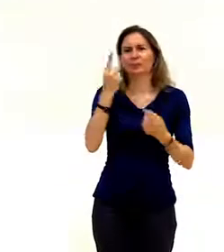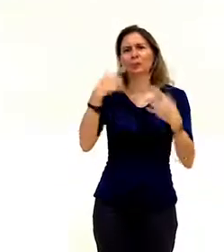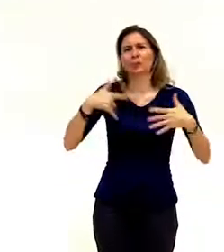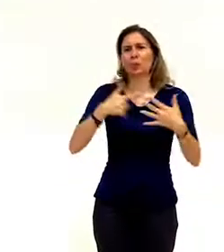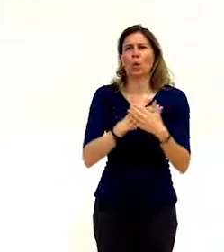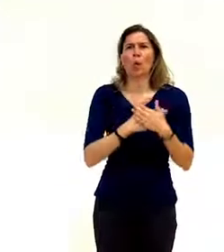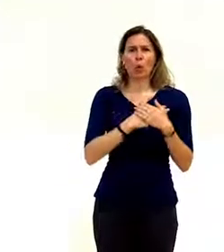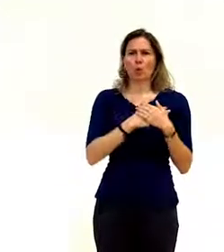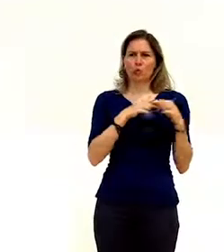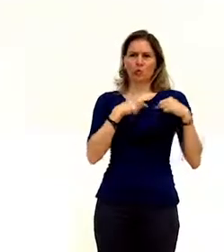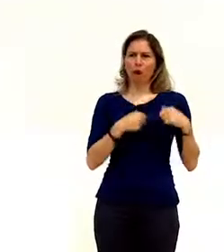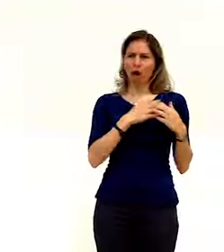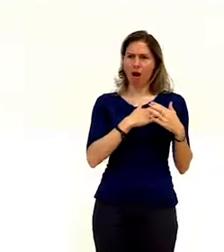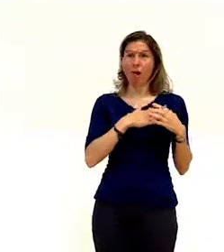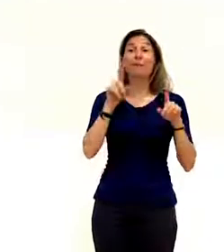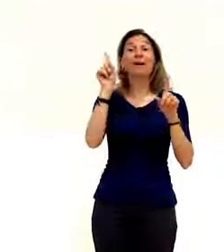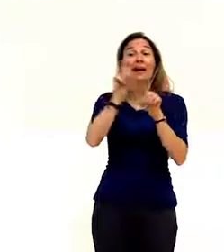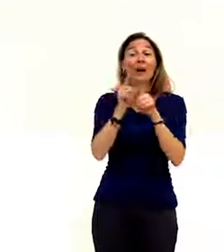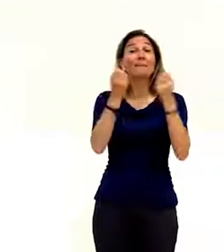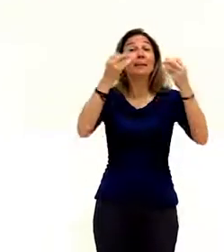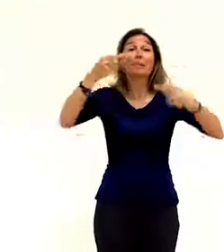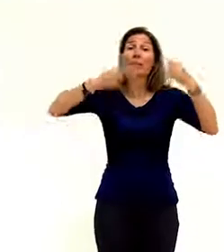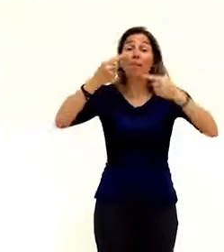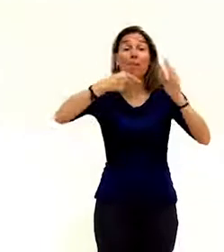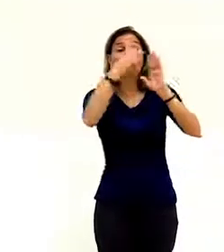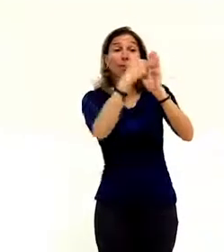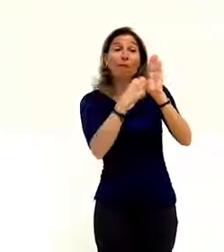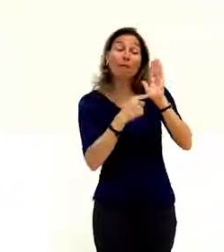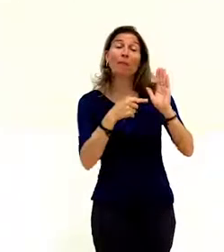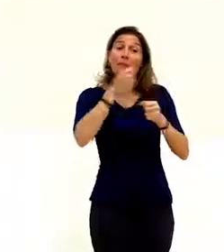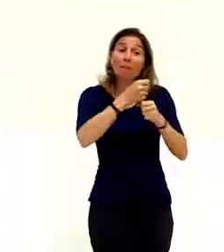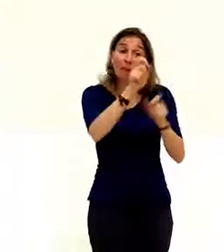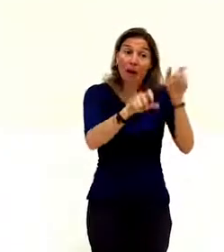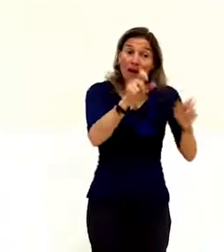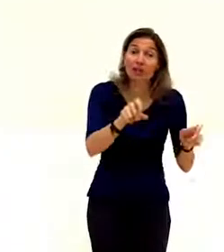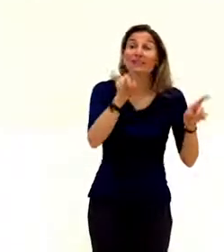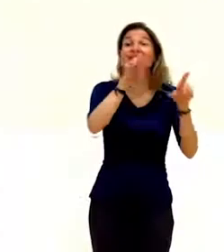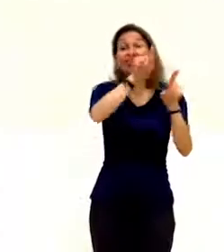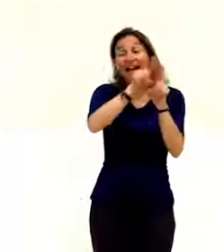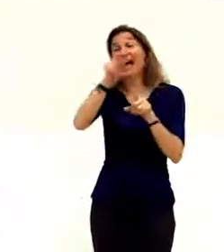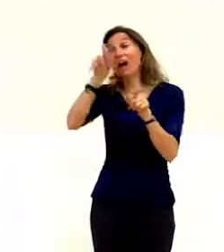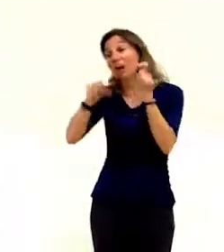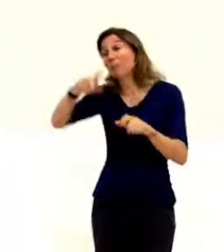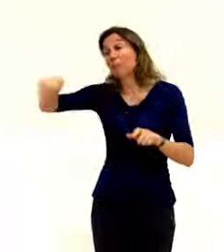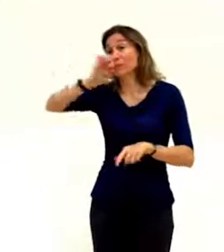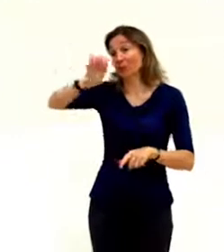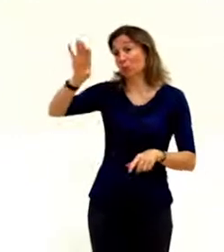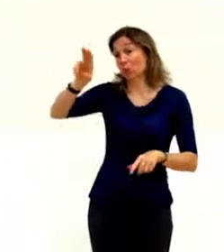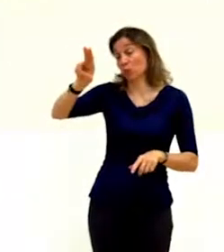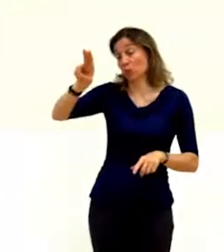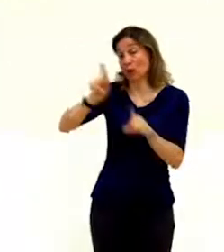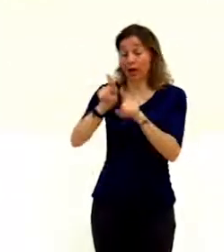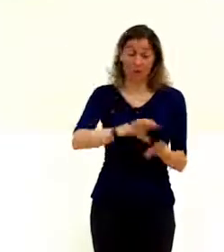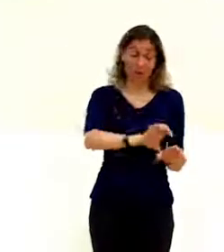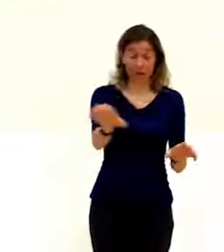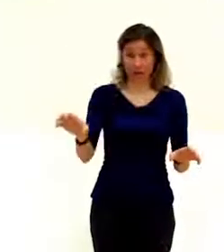and close to the heart of many policymakers within the European Union and the Member States. Special thanks to